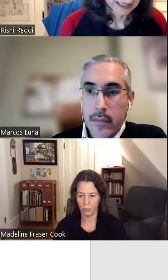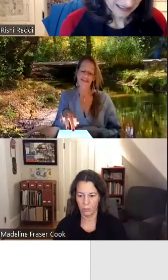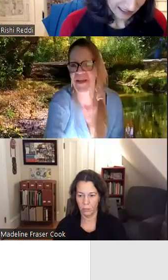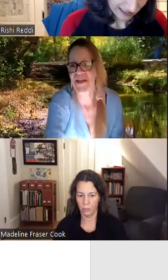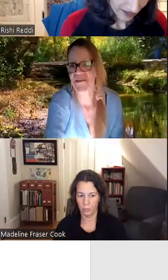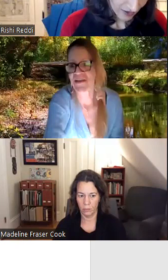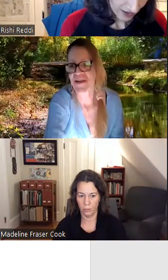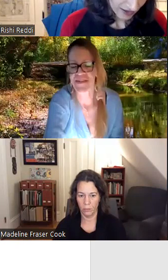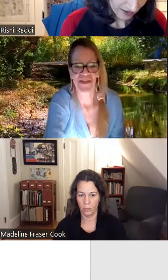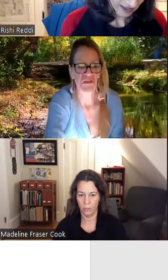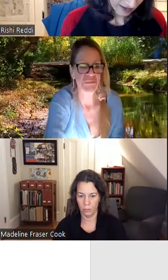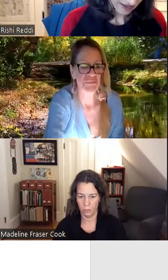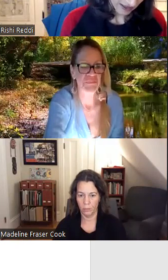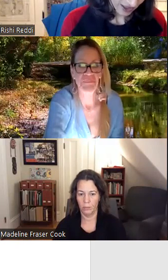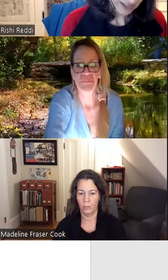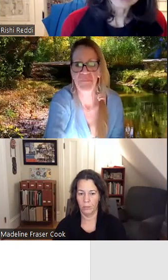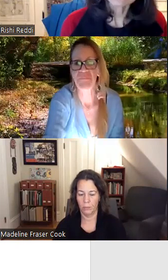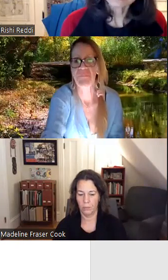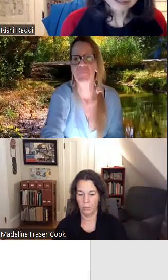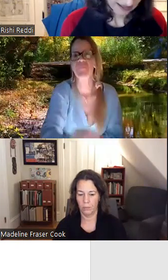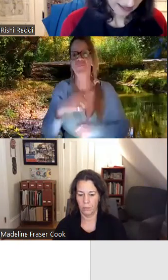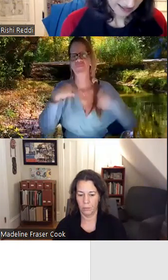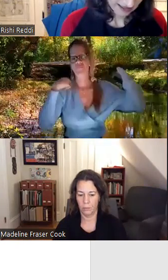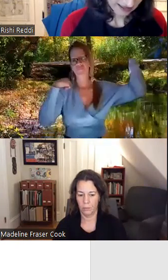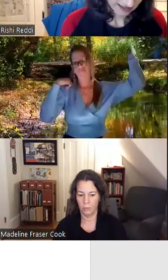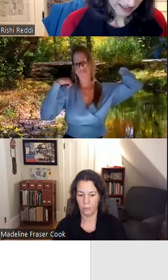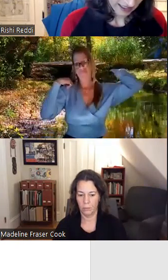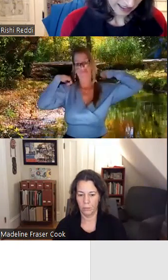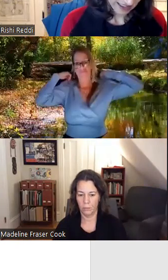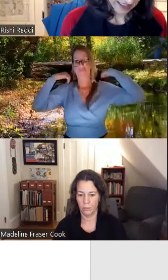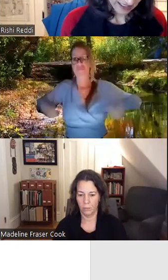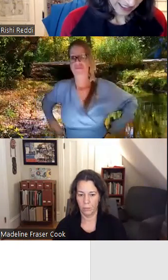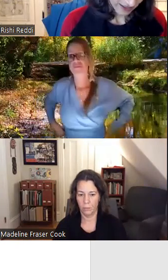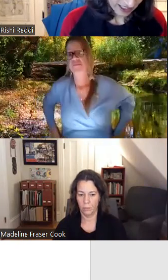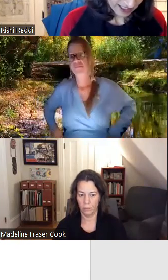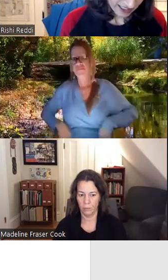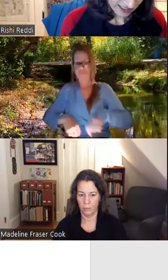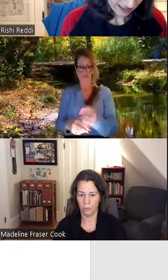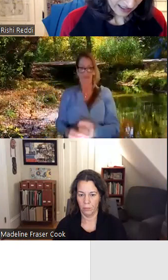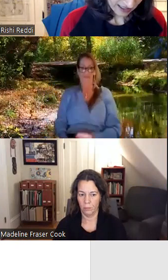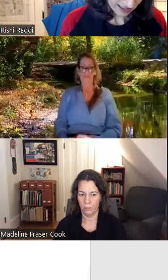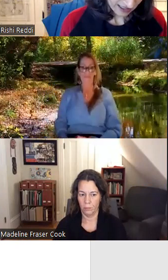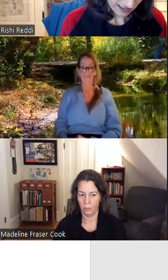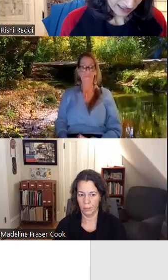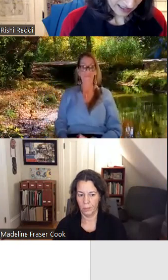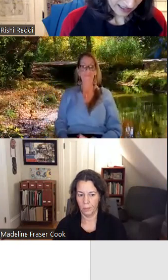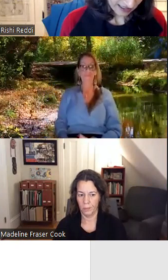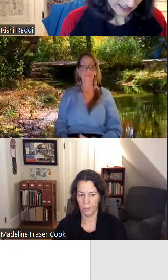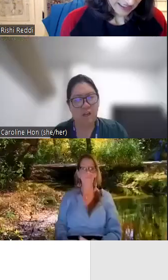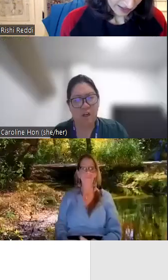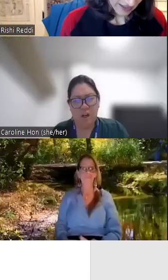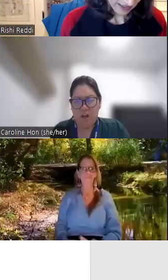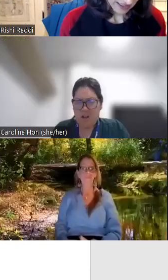Yes, I agree. Great idea. Yes, d'accord, c'est une bonne idée. Oui. Caroline? Yes.